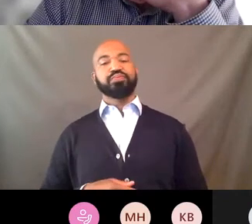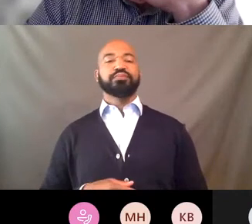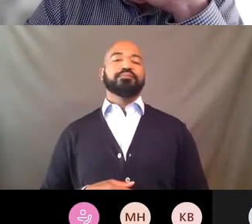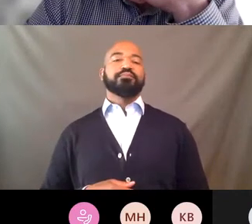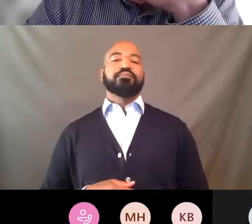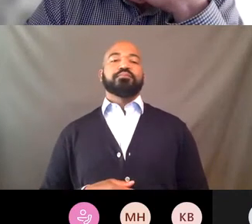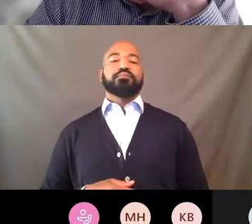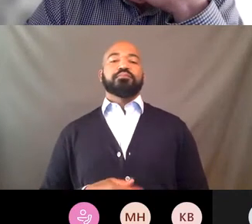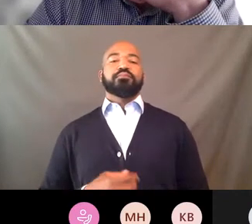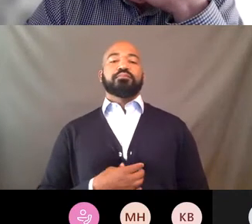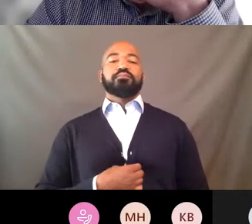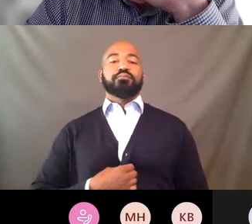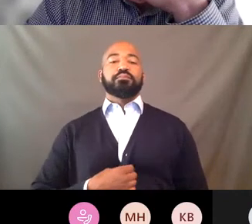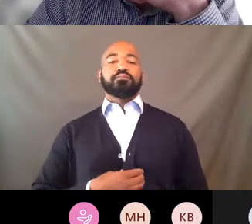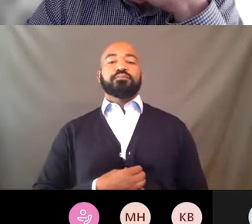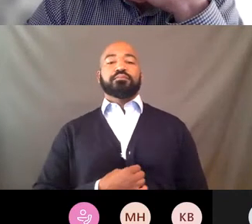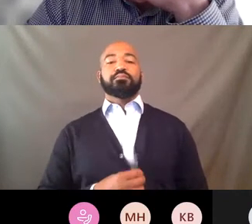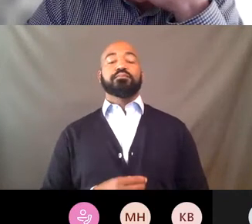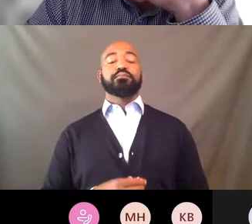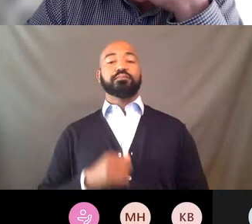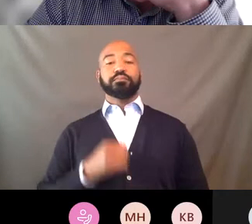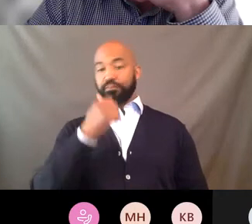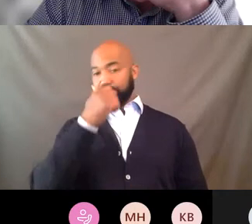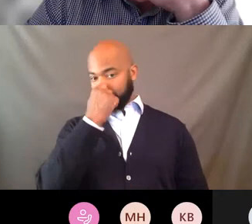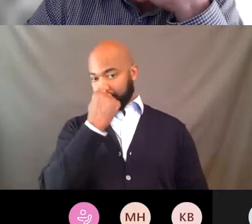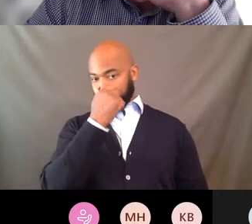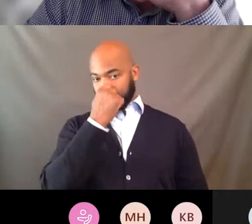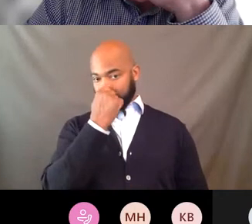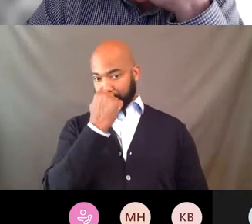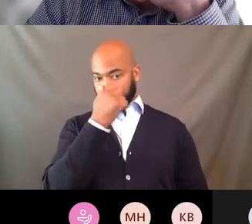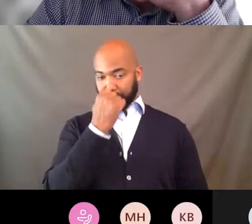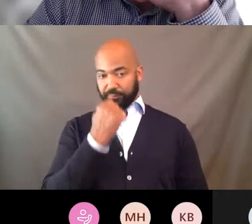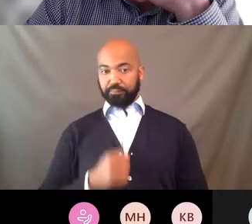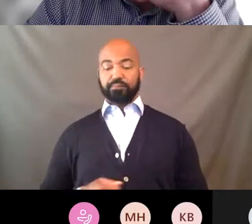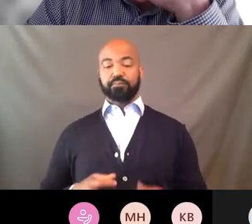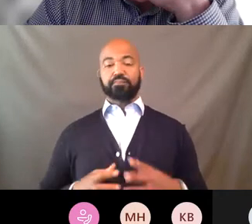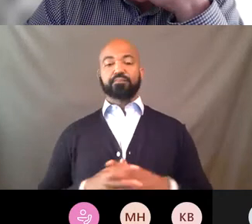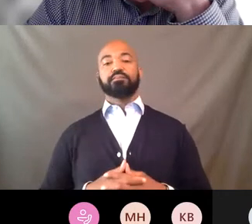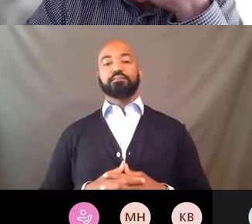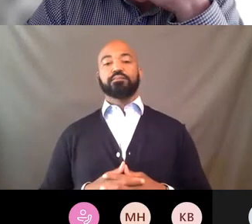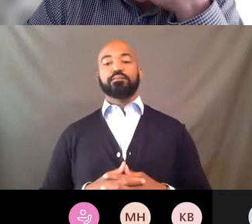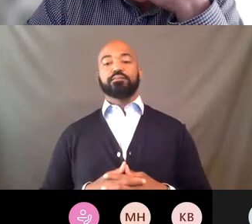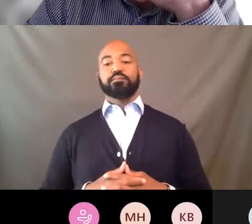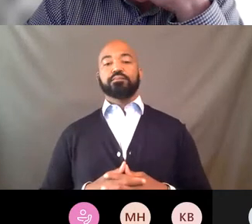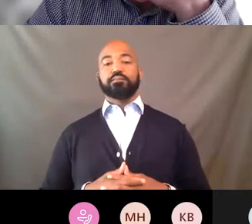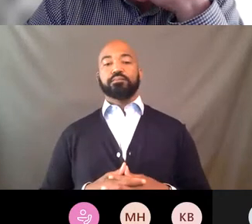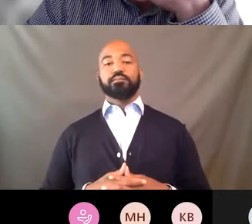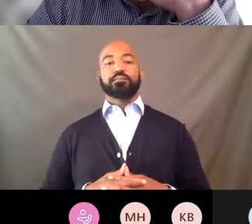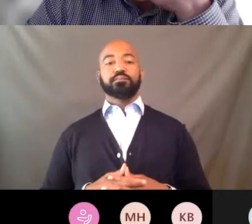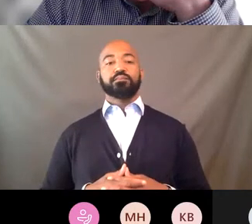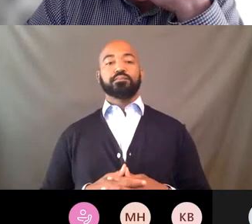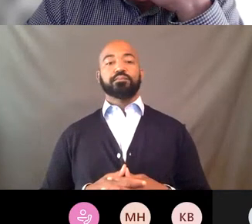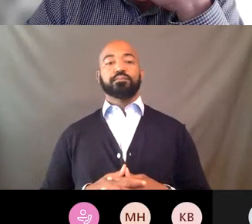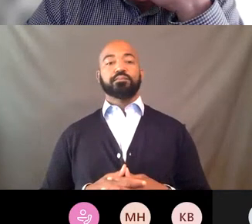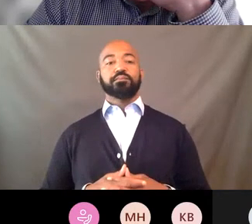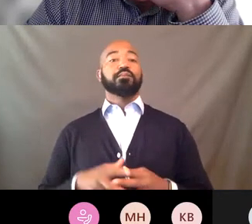local government might tell you that if you think about it, a lot of the school